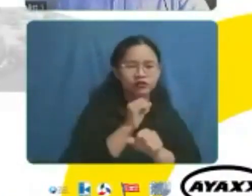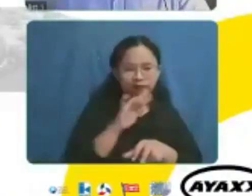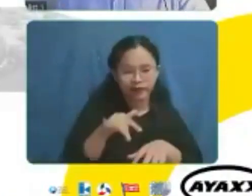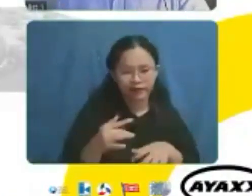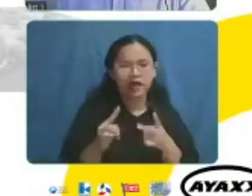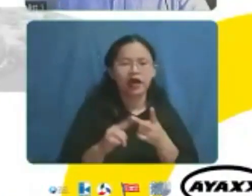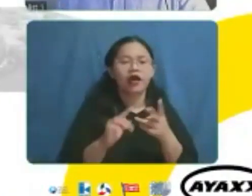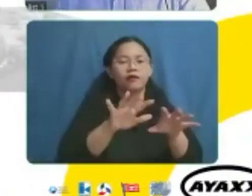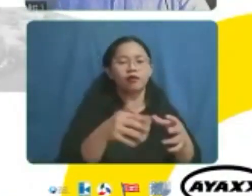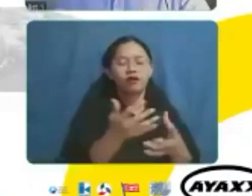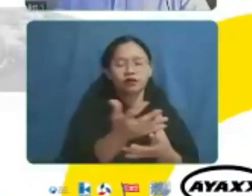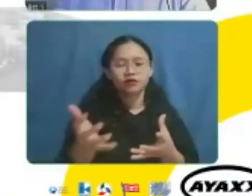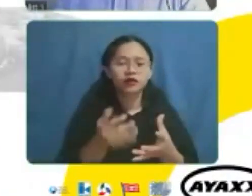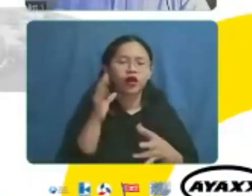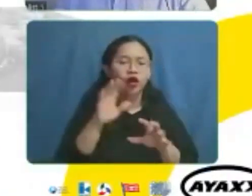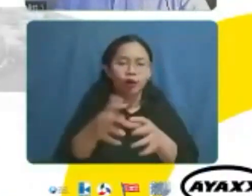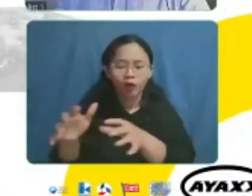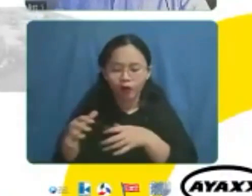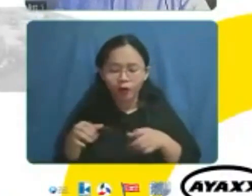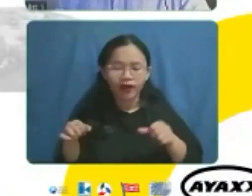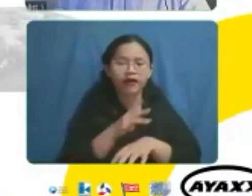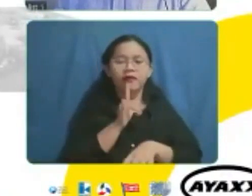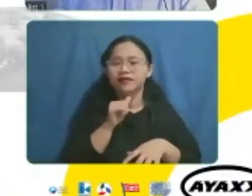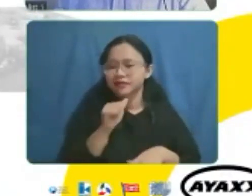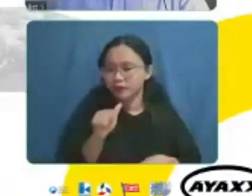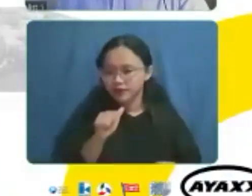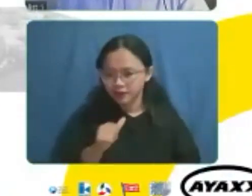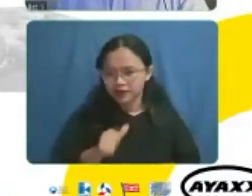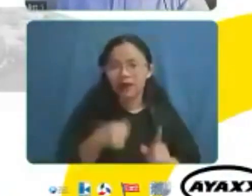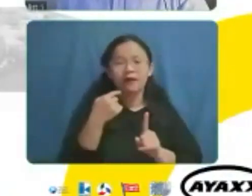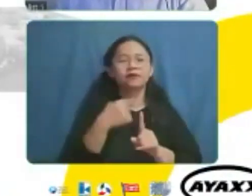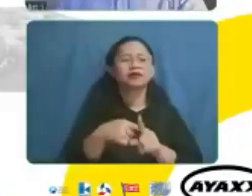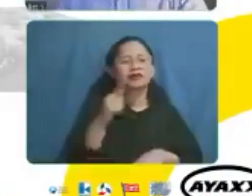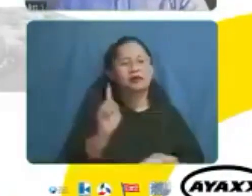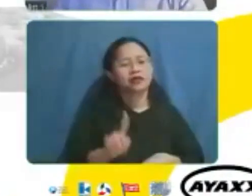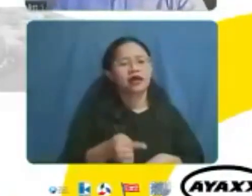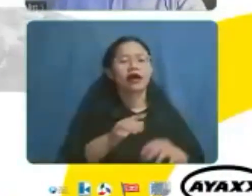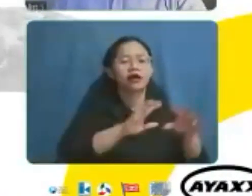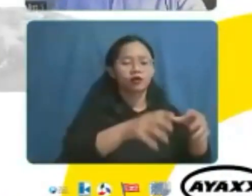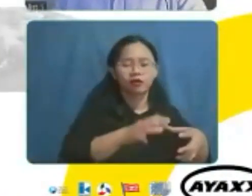mitigate the health impacts of air pollution across the lifespan.